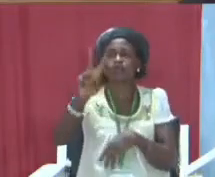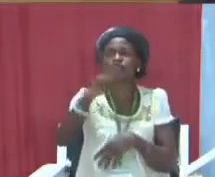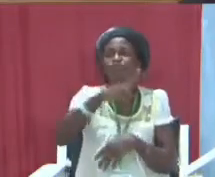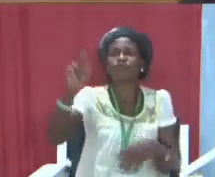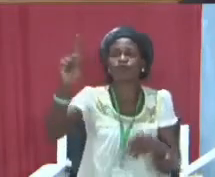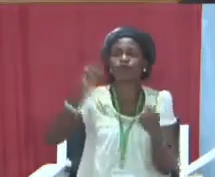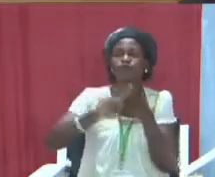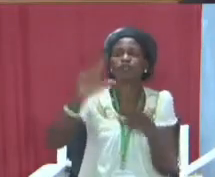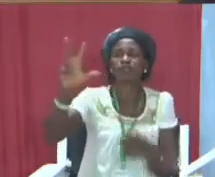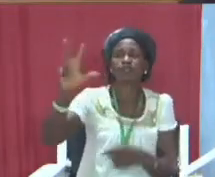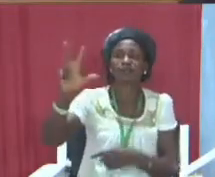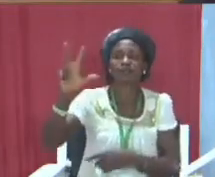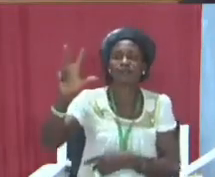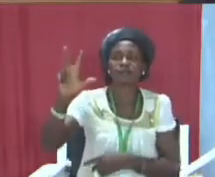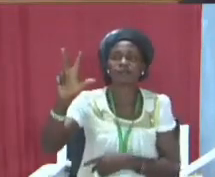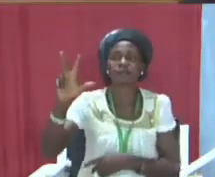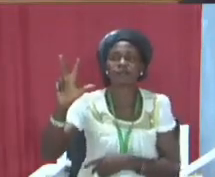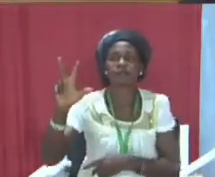3.